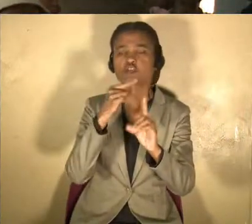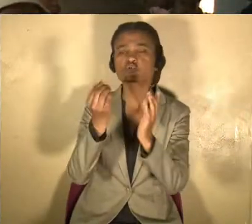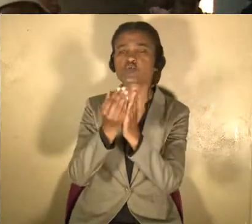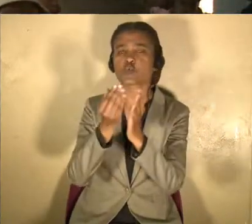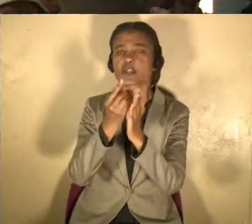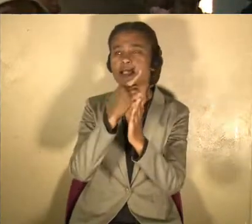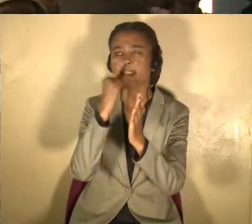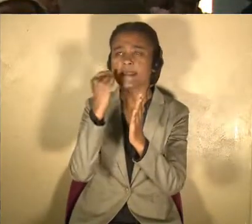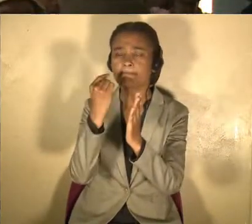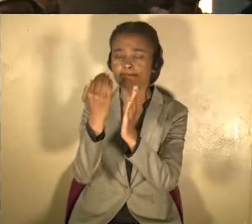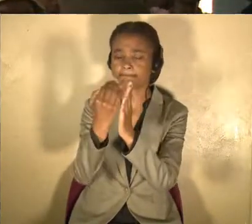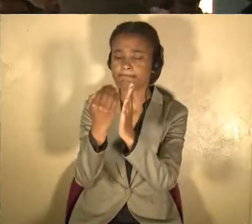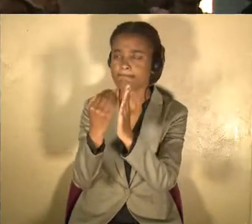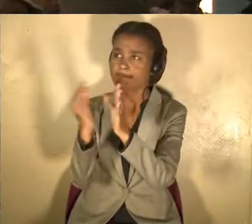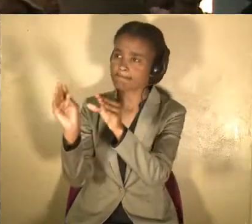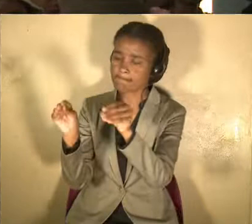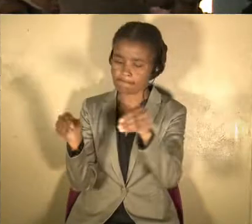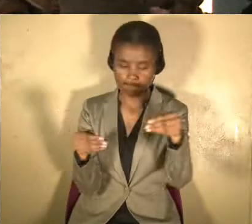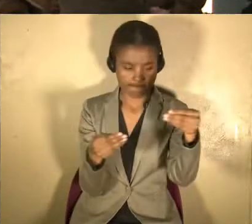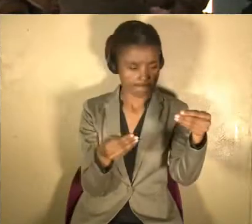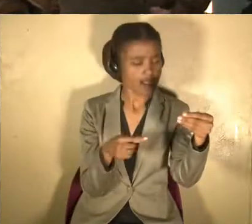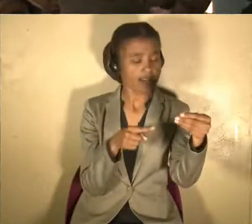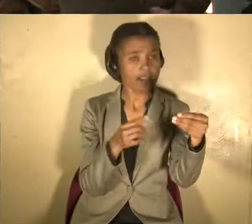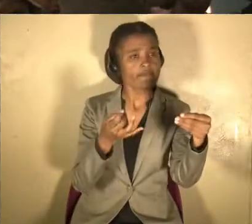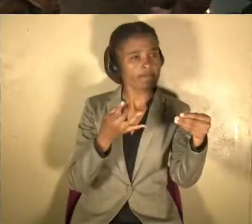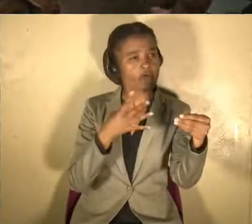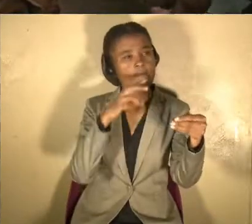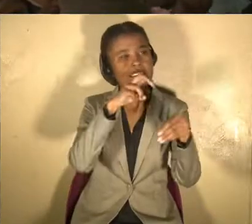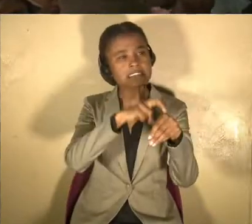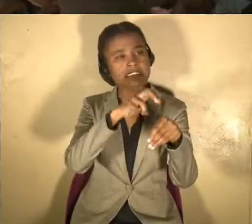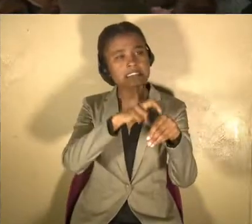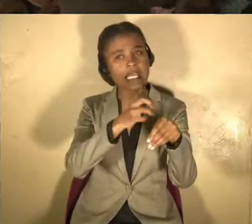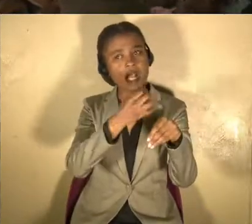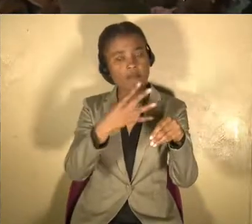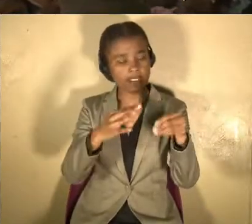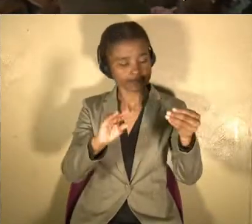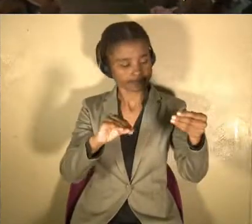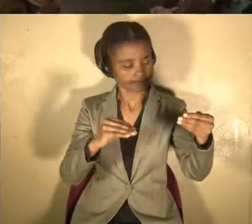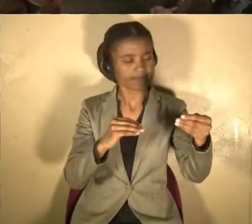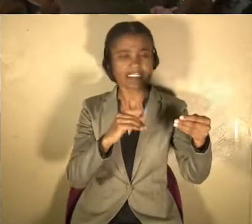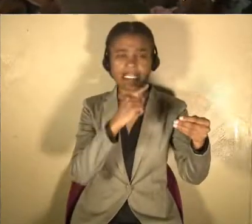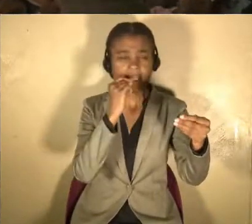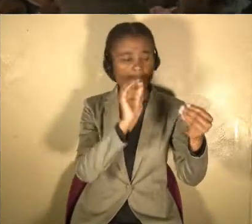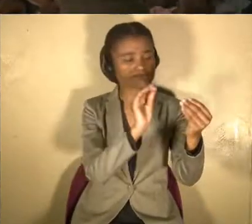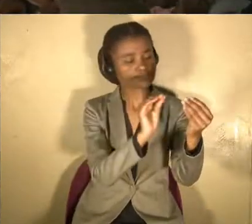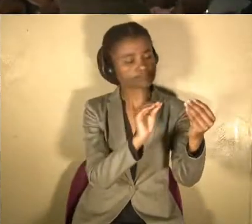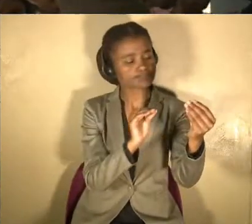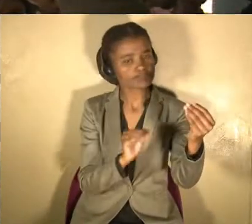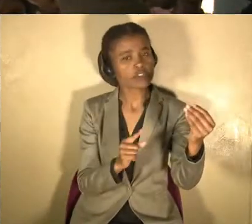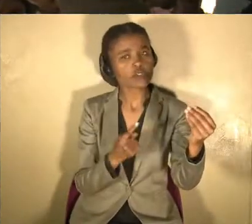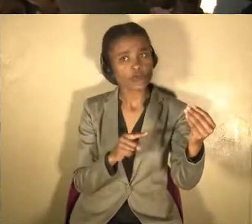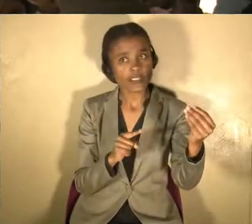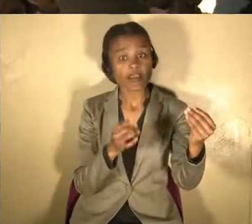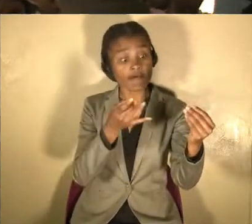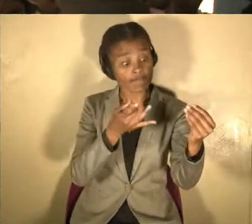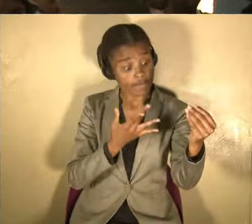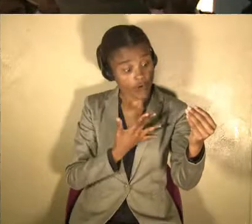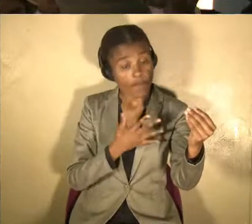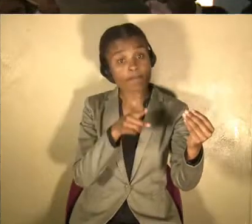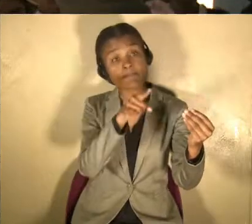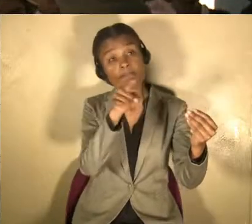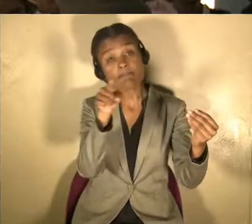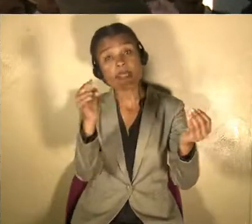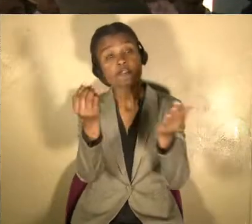sabona, reallocate according to say skolo se tlhoka social worker, and okgopolo gore di number tsa